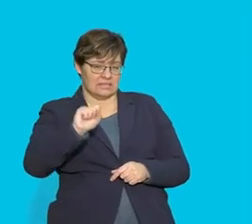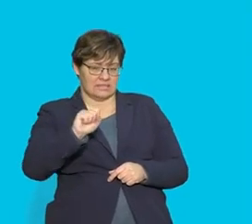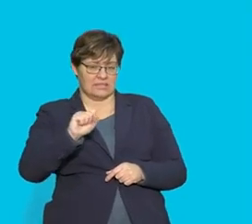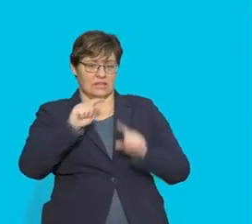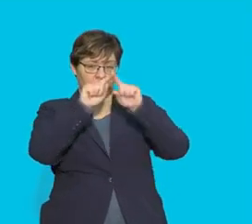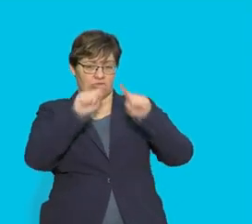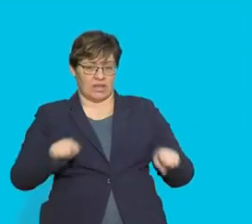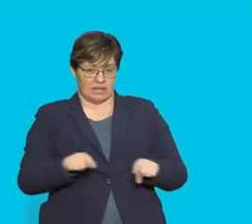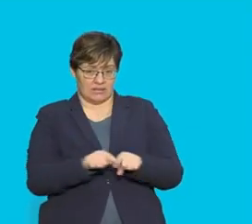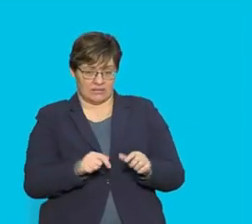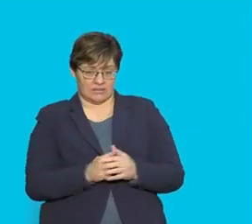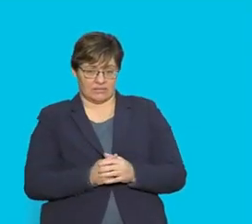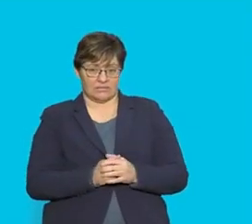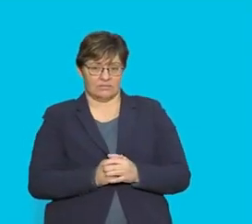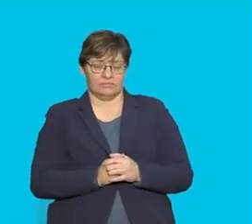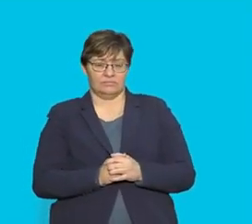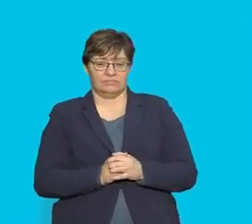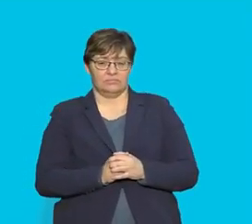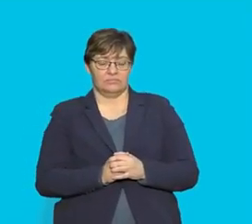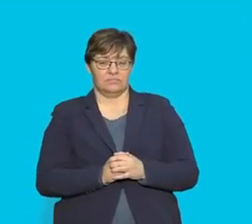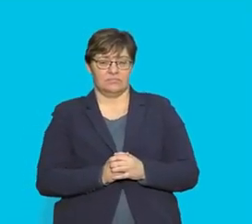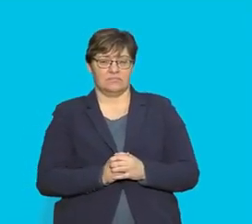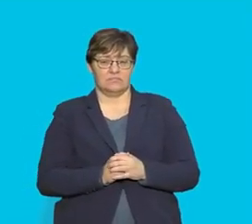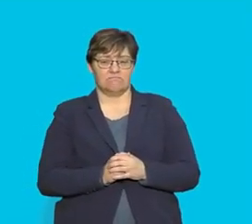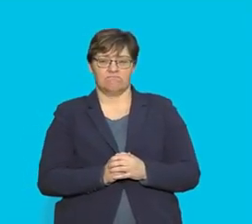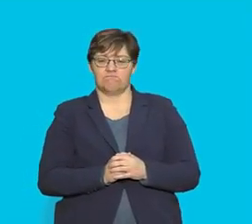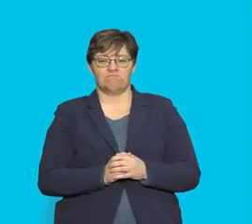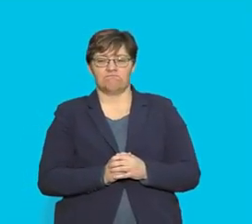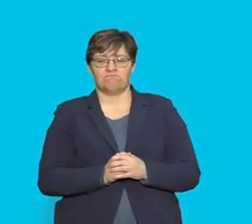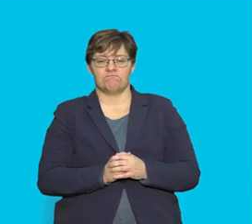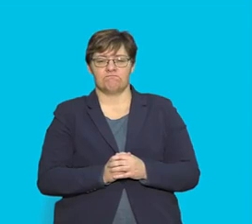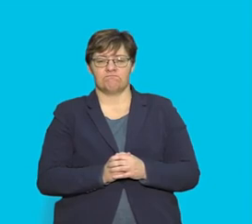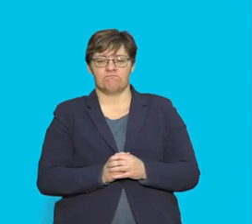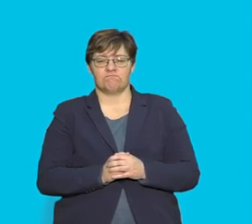isosceles triangle that we have, right? And then